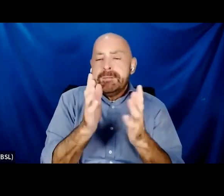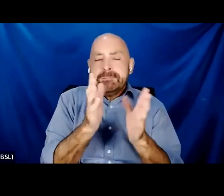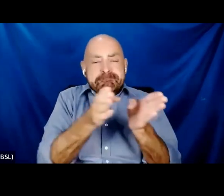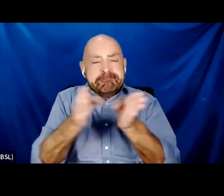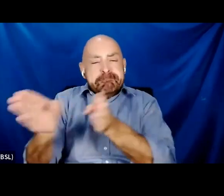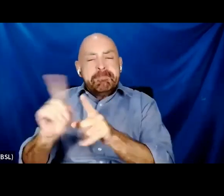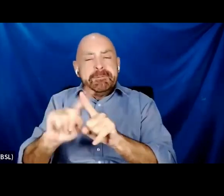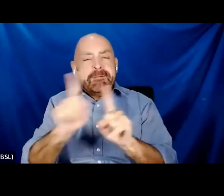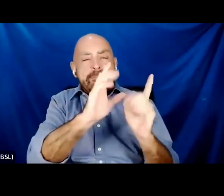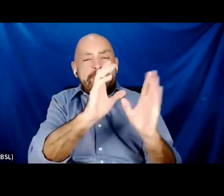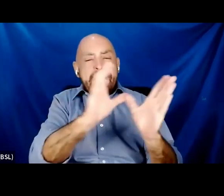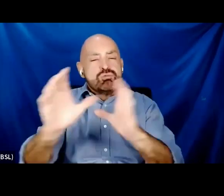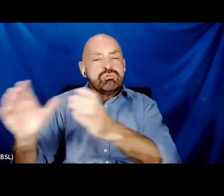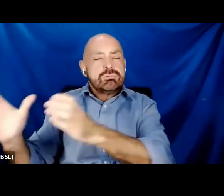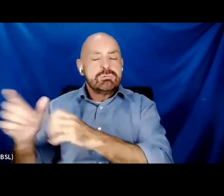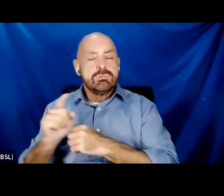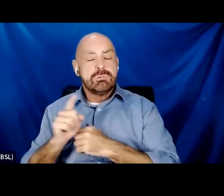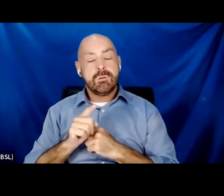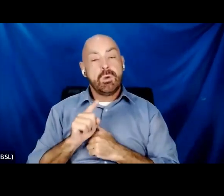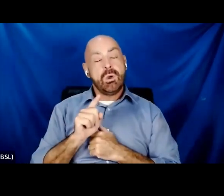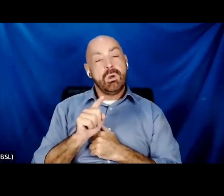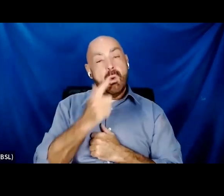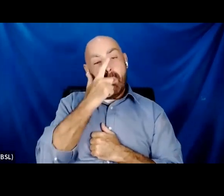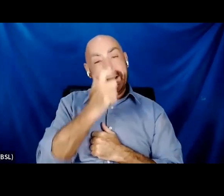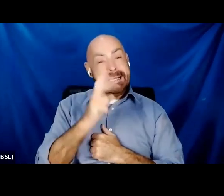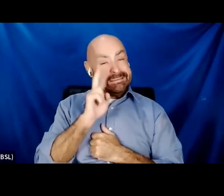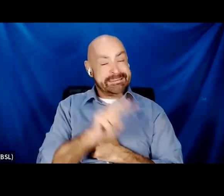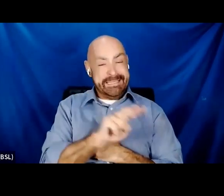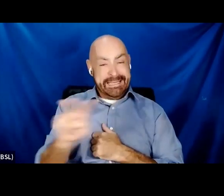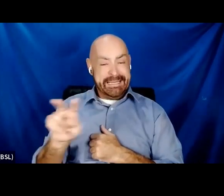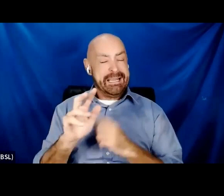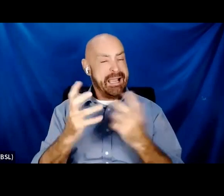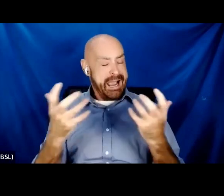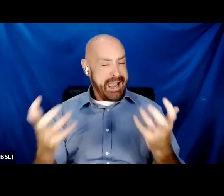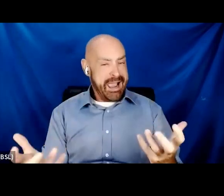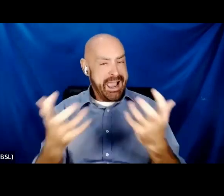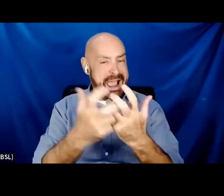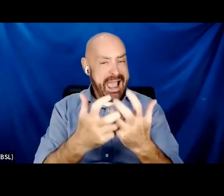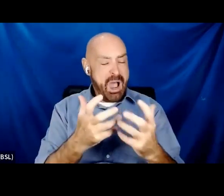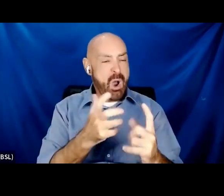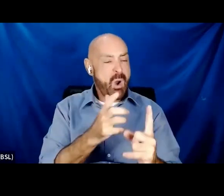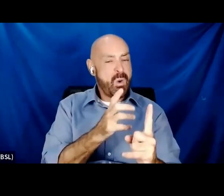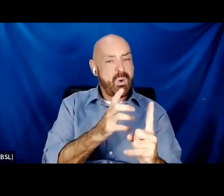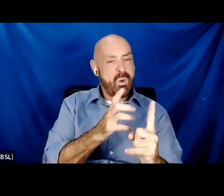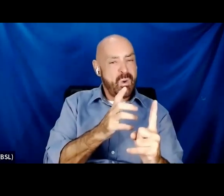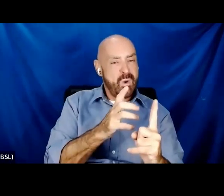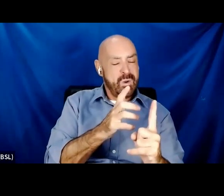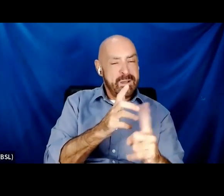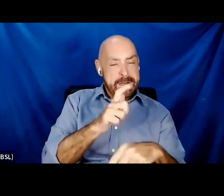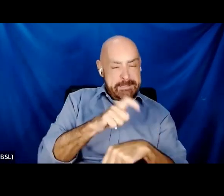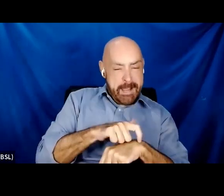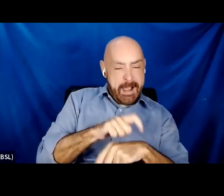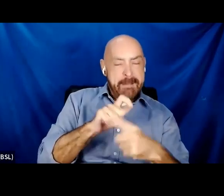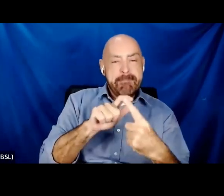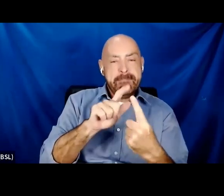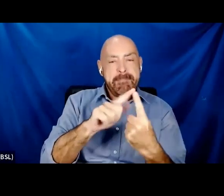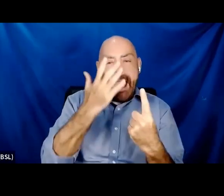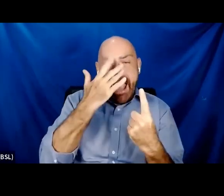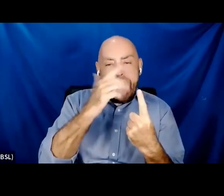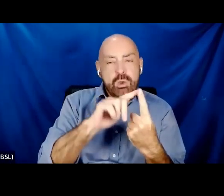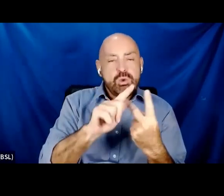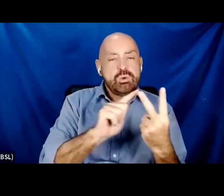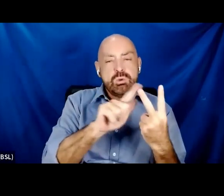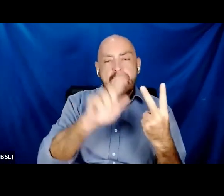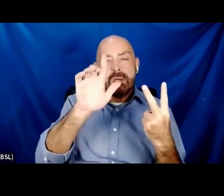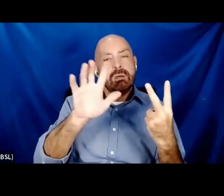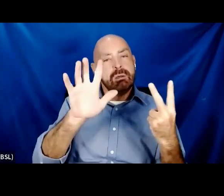So we can see how we look the trends over time by age across different parts of Britain.